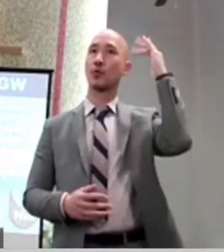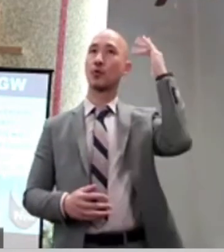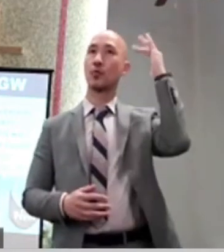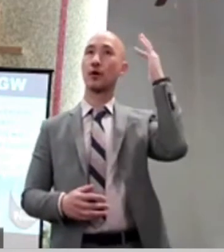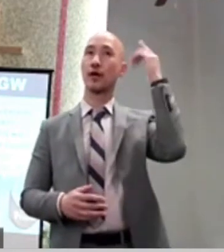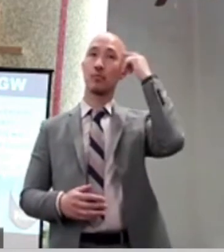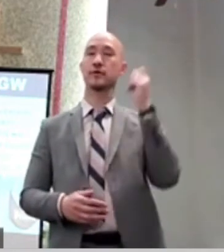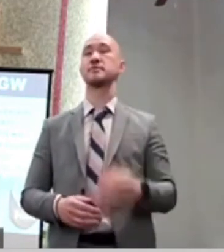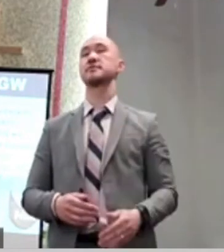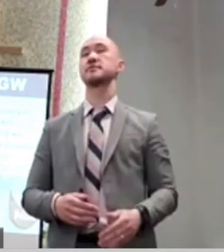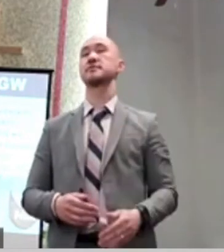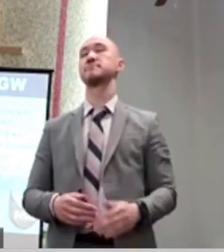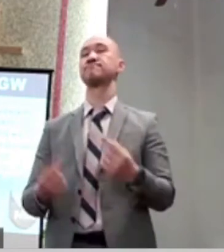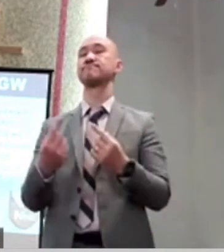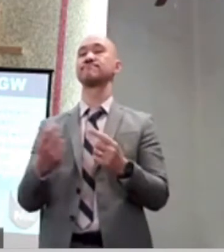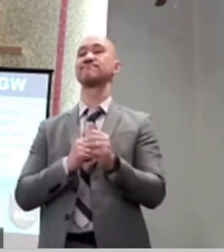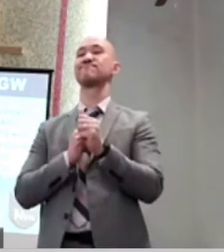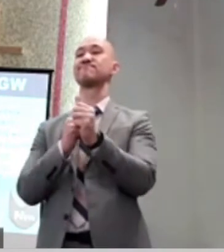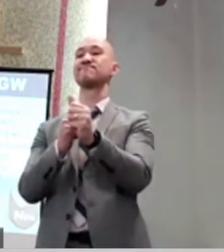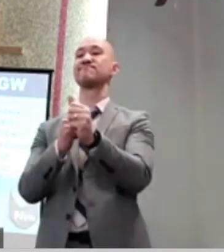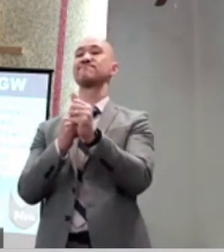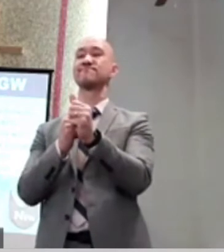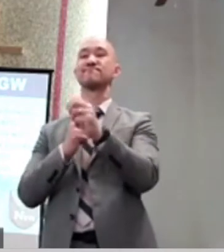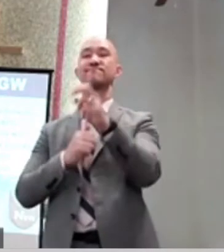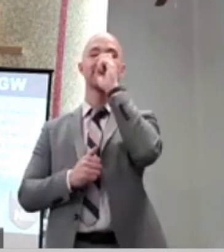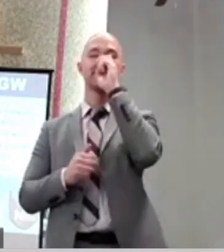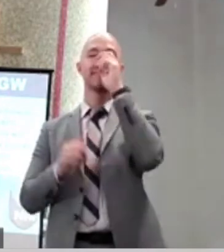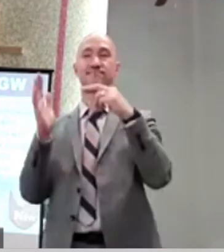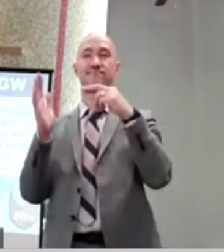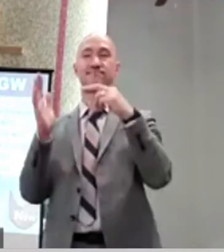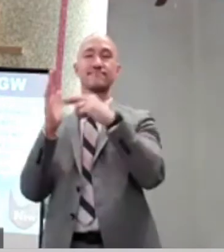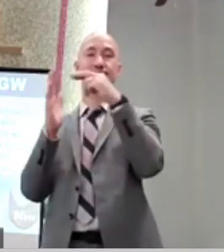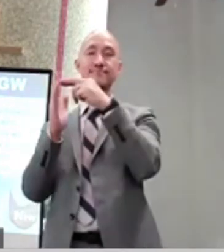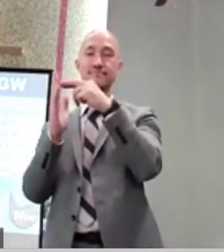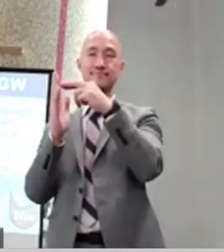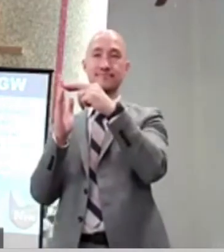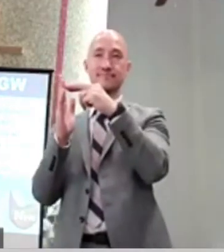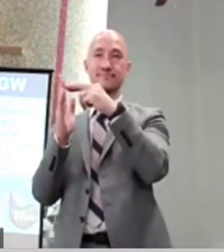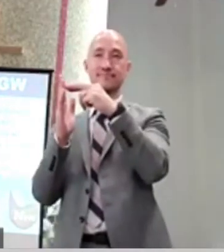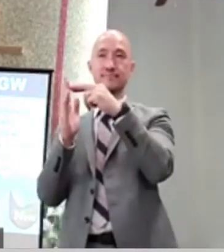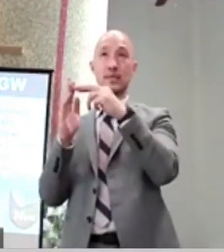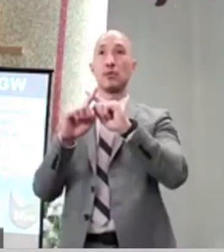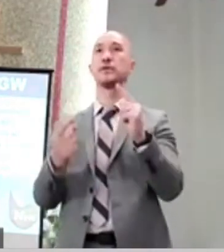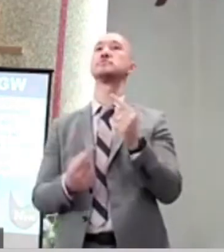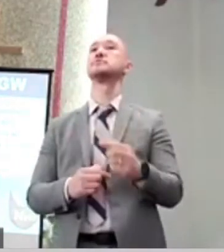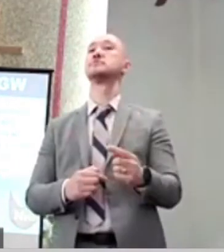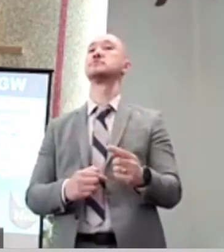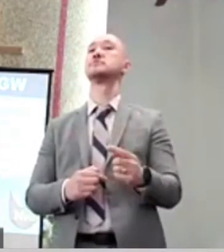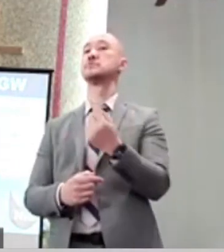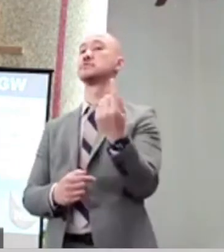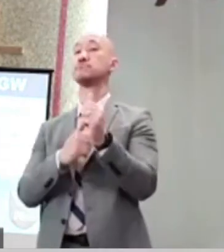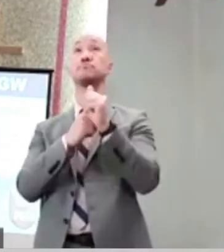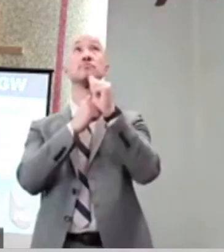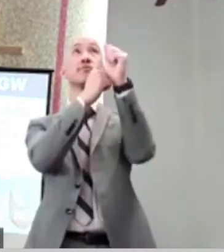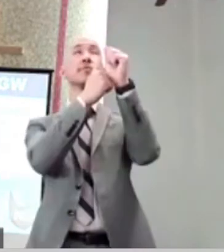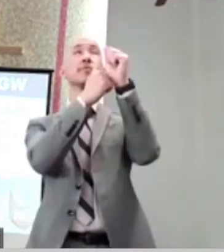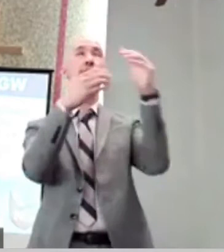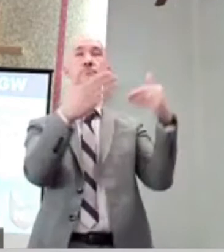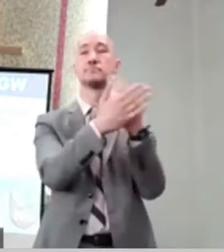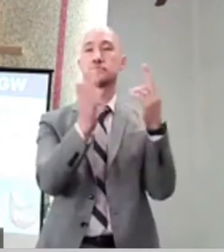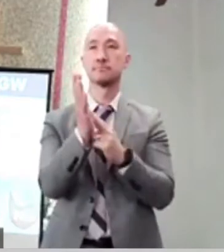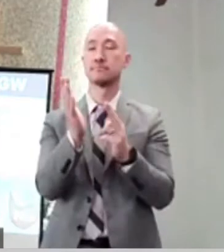interpretation. See, those who really want to follow the law of God, they understand that other people are not